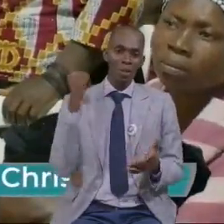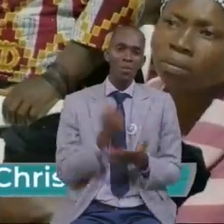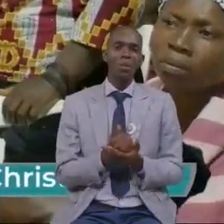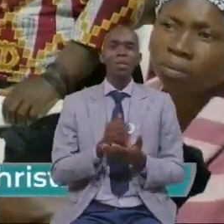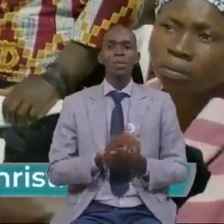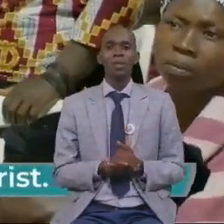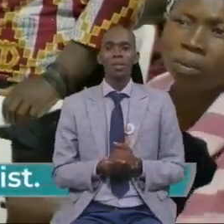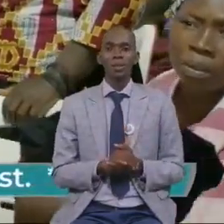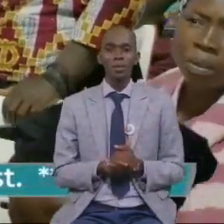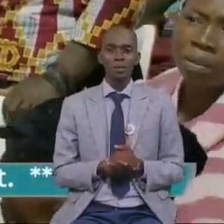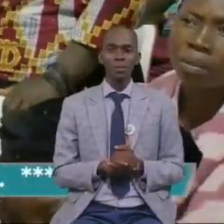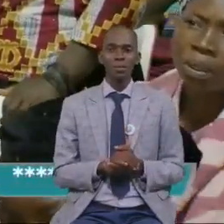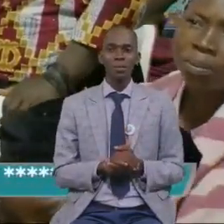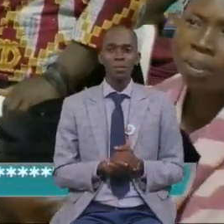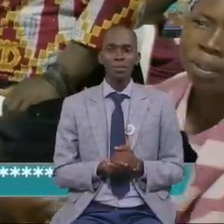it.